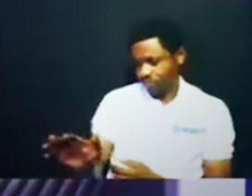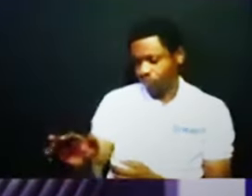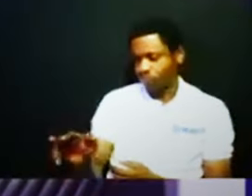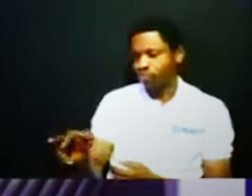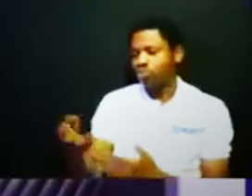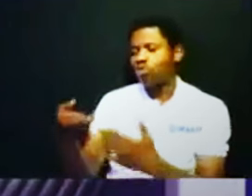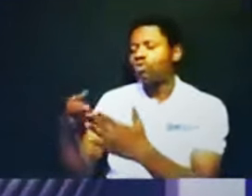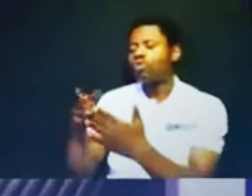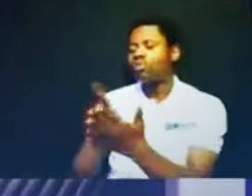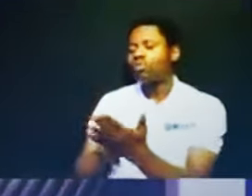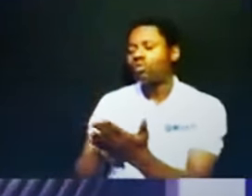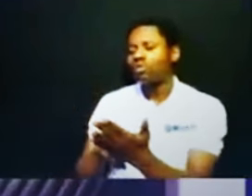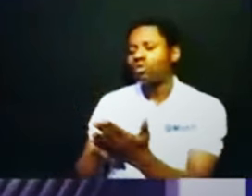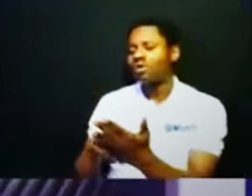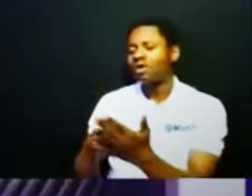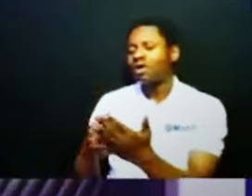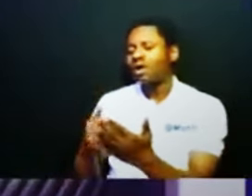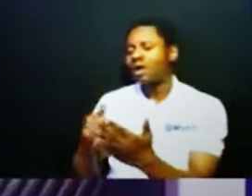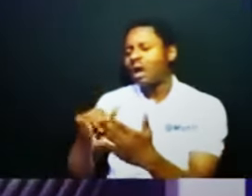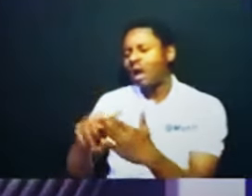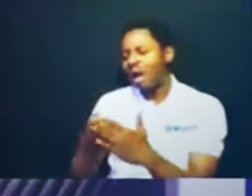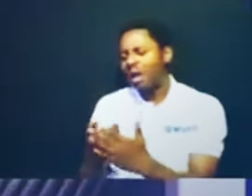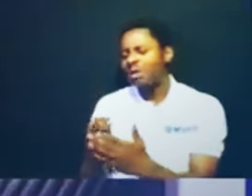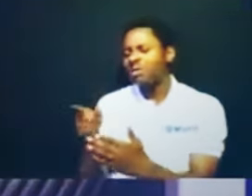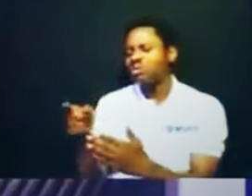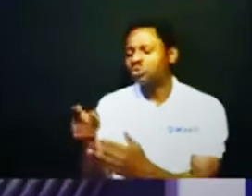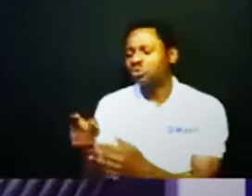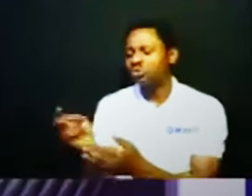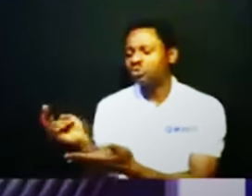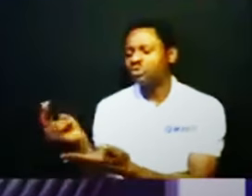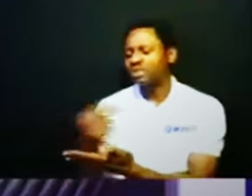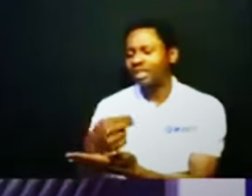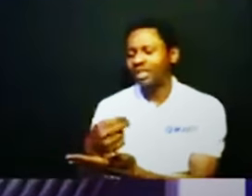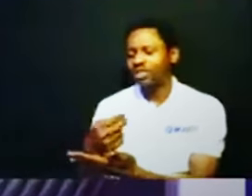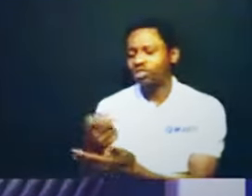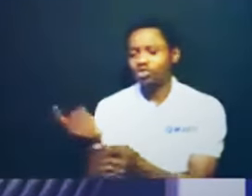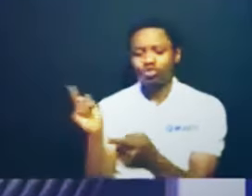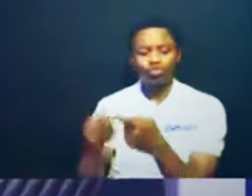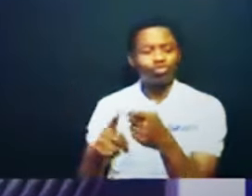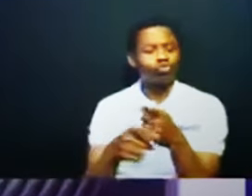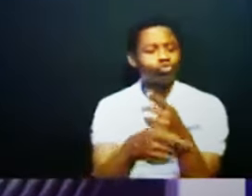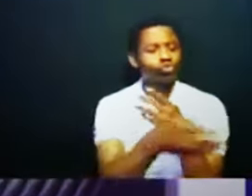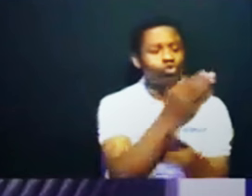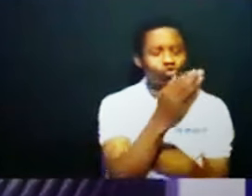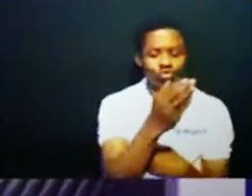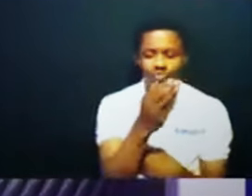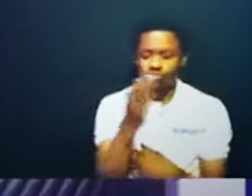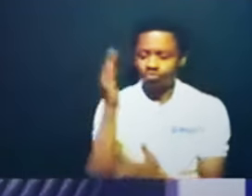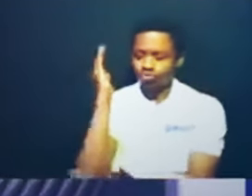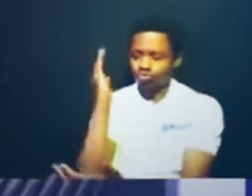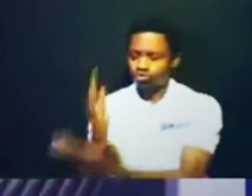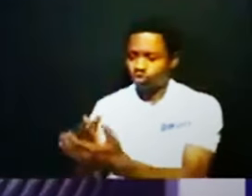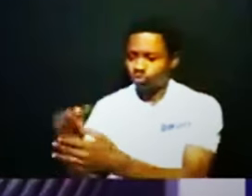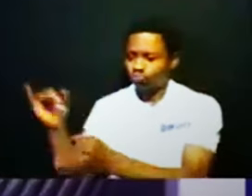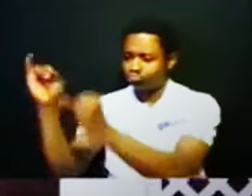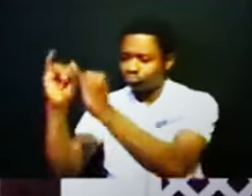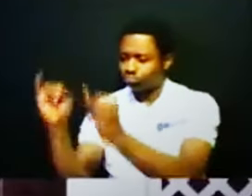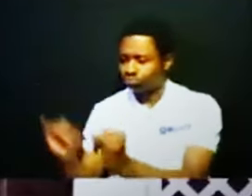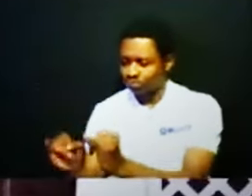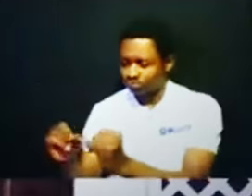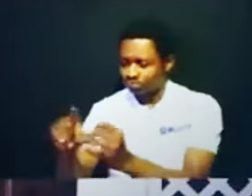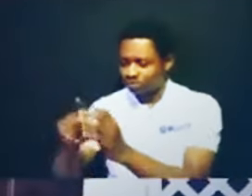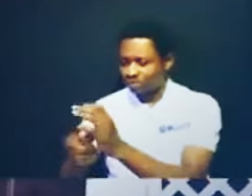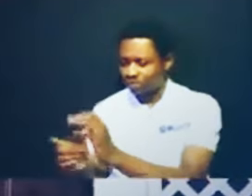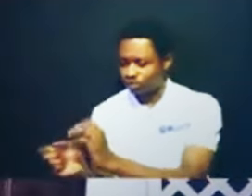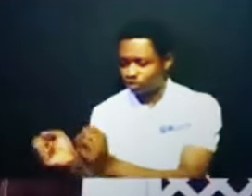you turned to God from idols to serve the living and true God. Now, one hour, what can say the Madani